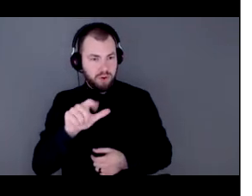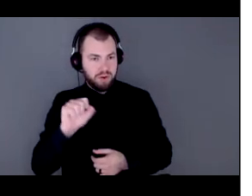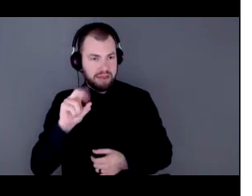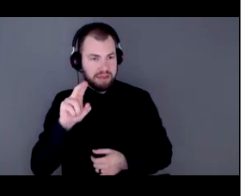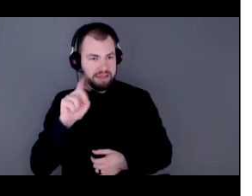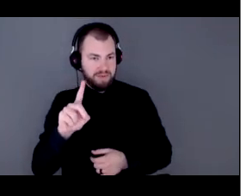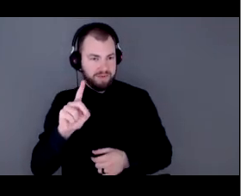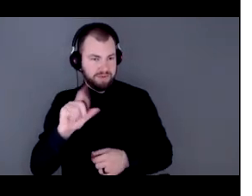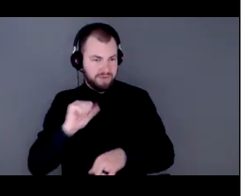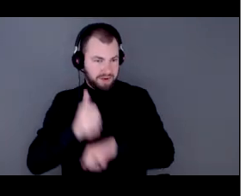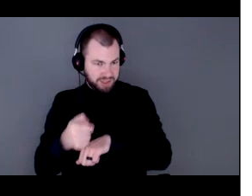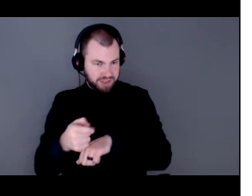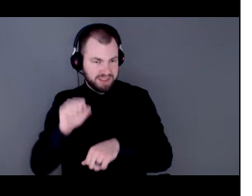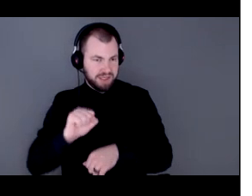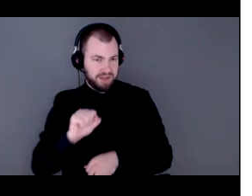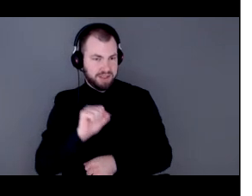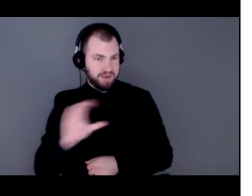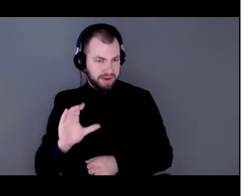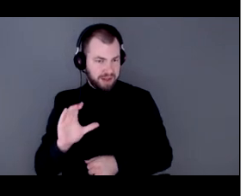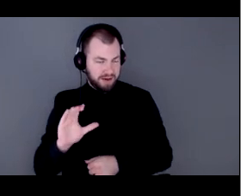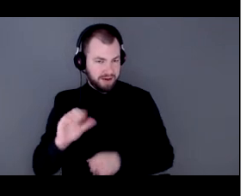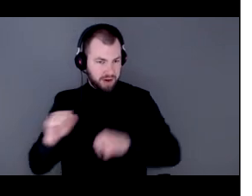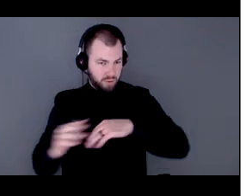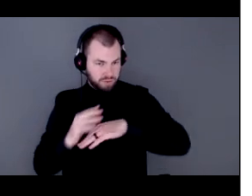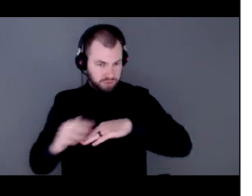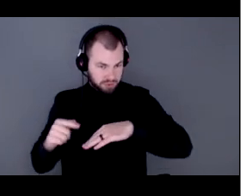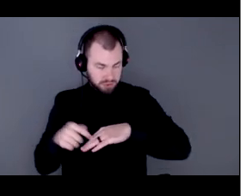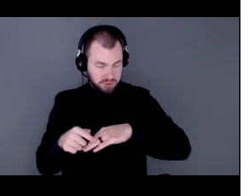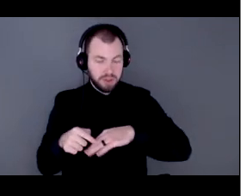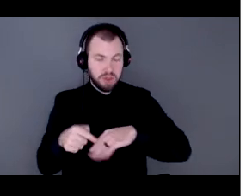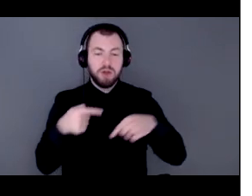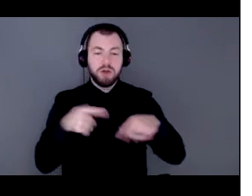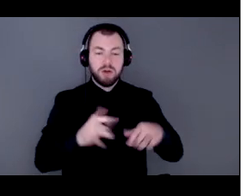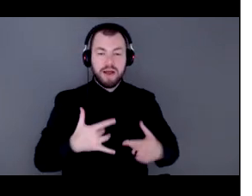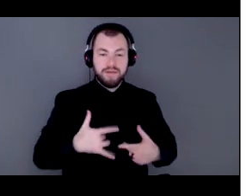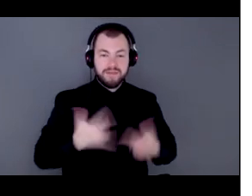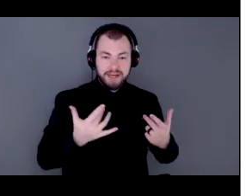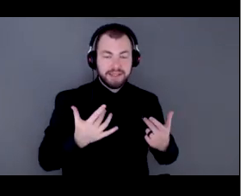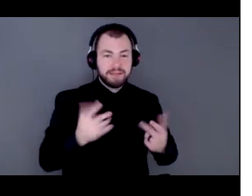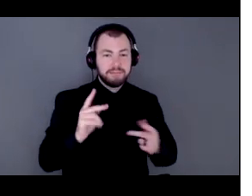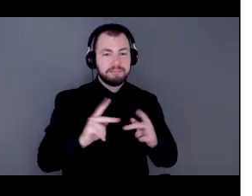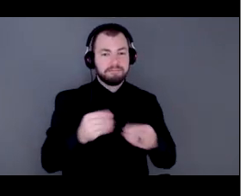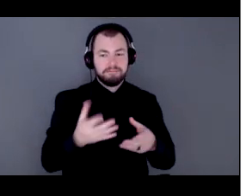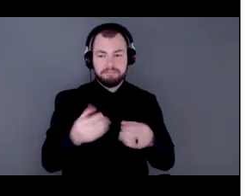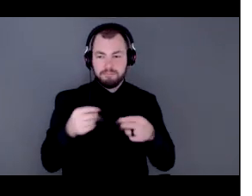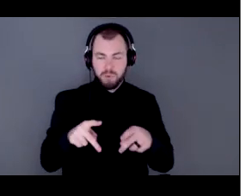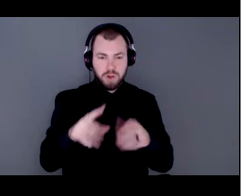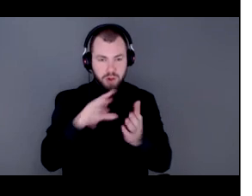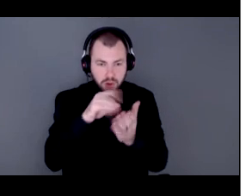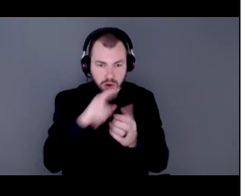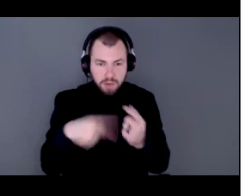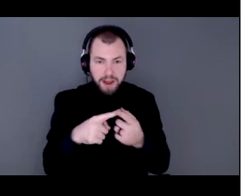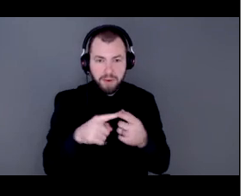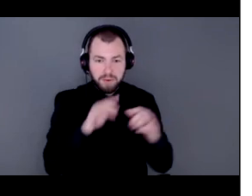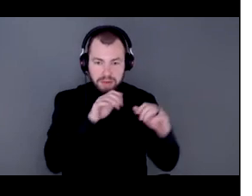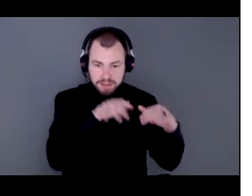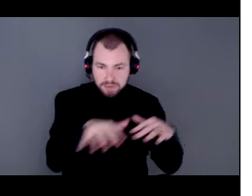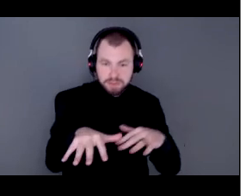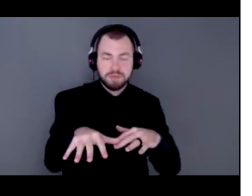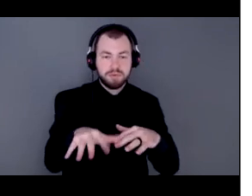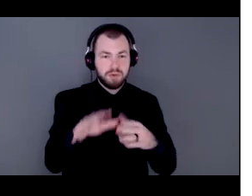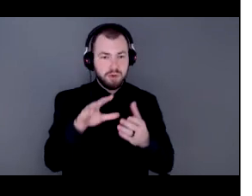And during this event, we gave people the opportunity to learn about their estuary, learn about their area. We